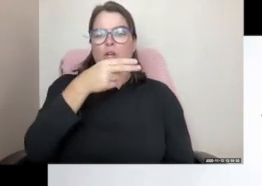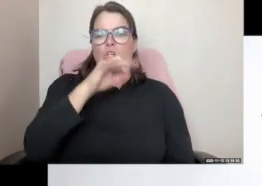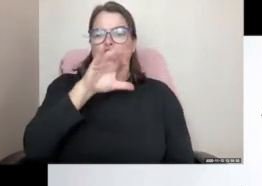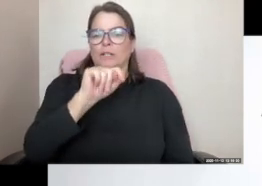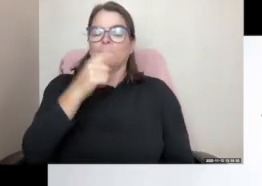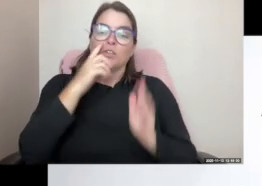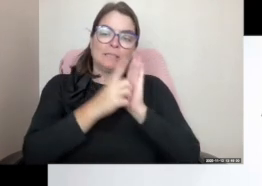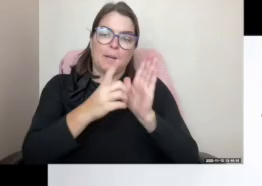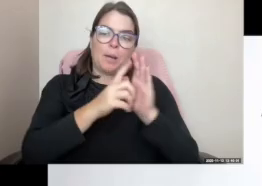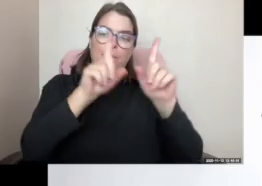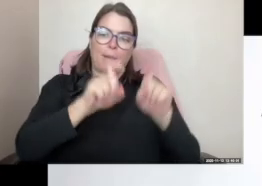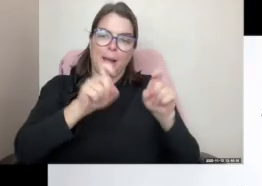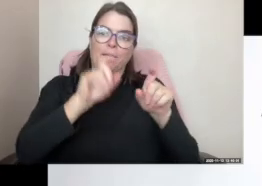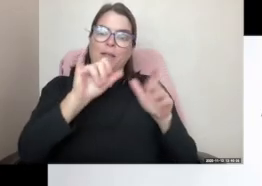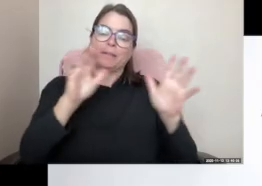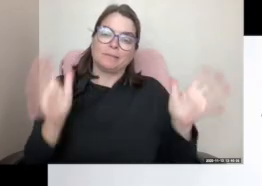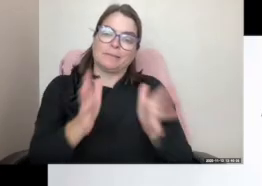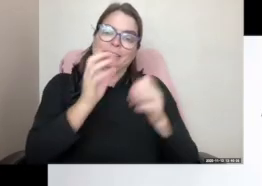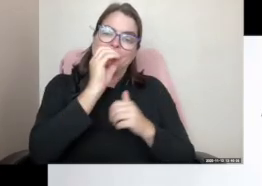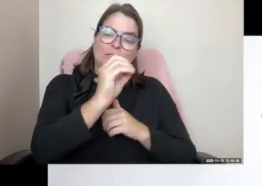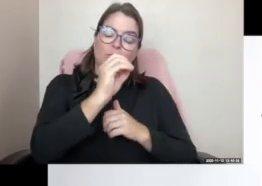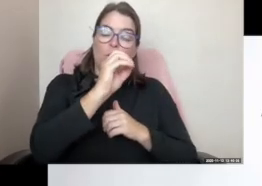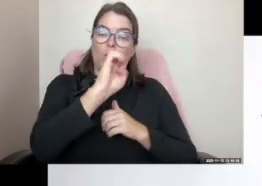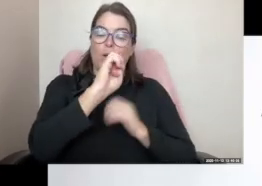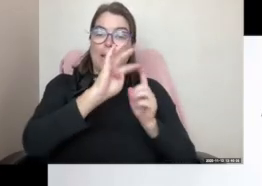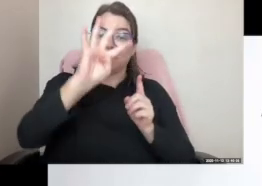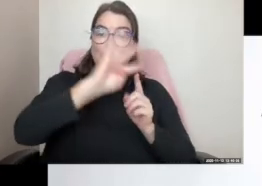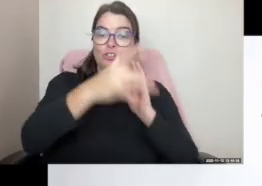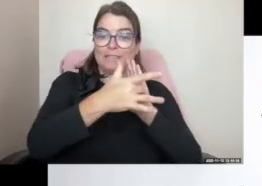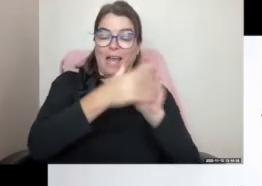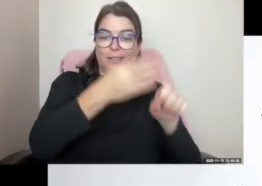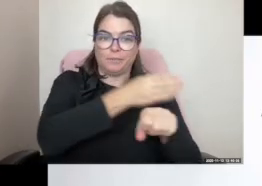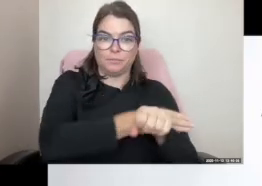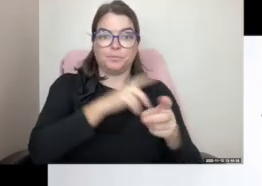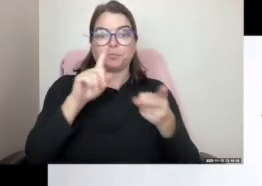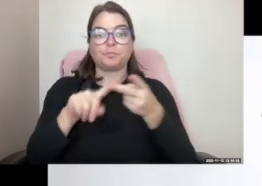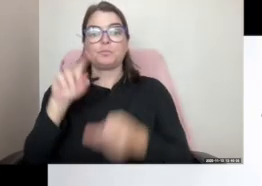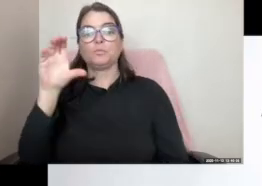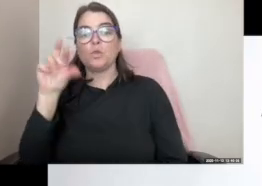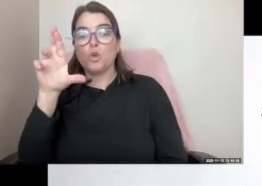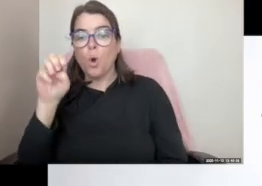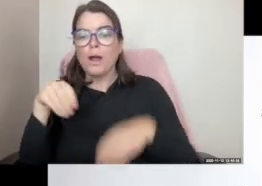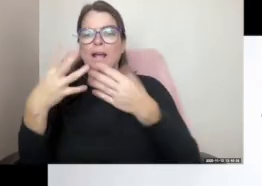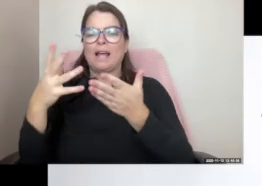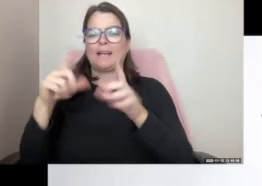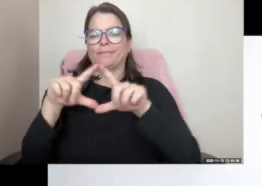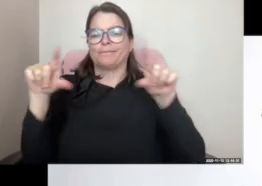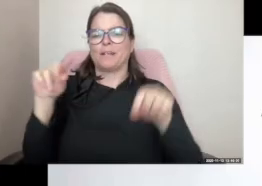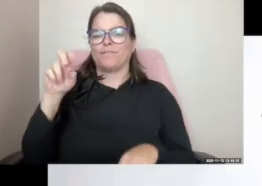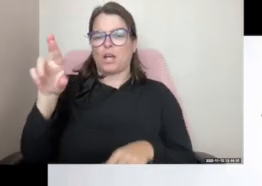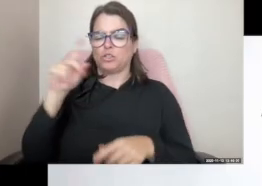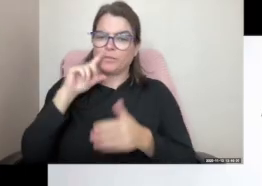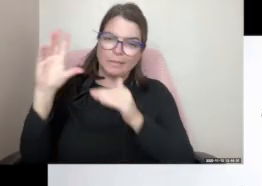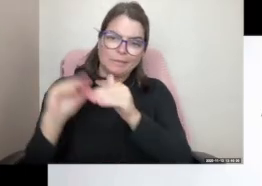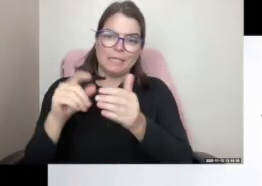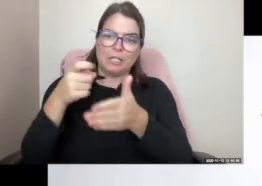FARMER. Each of these programs plays a different role in our portfolio. Shift funds demonstration and pilot projects that